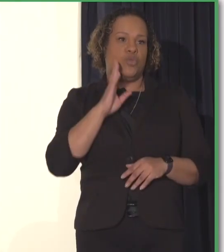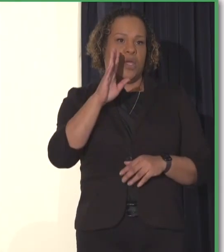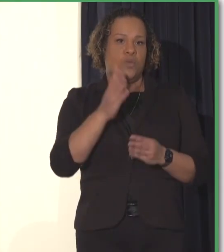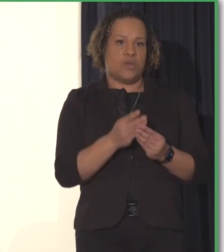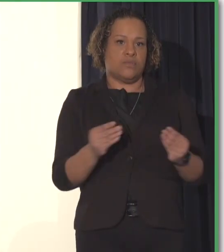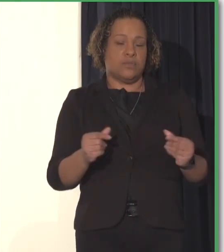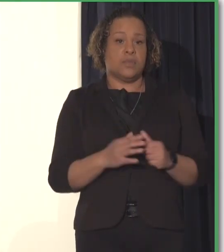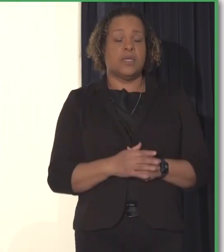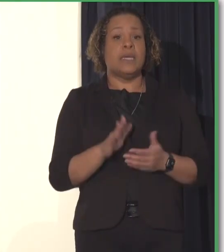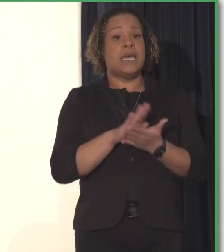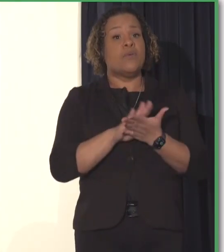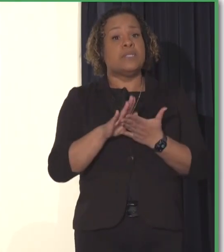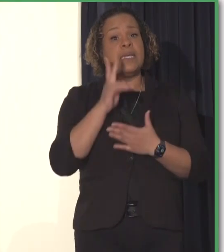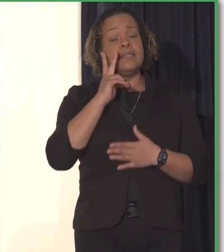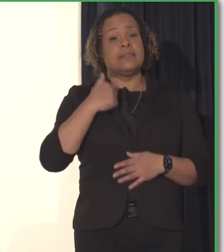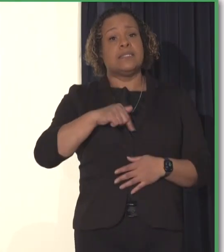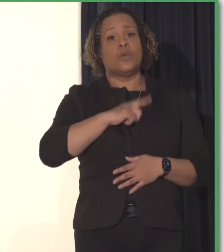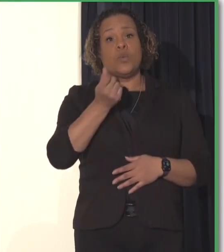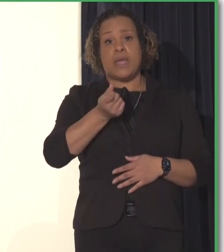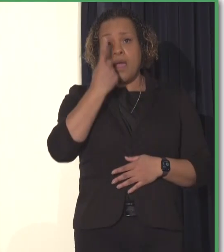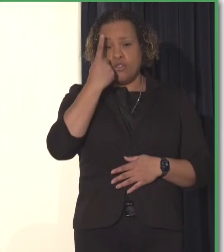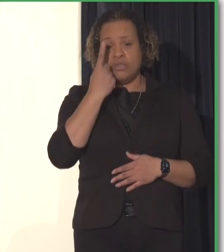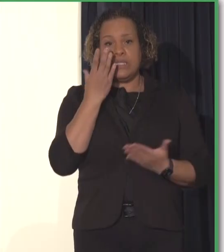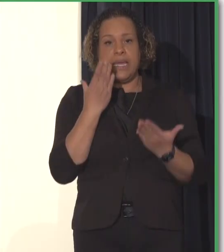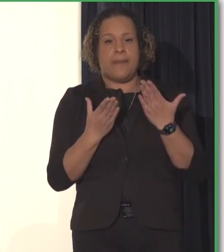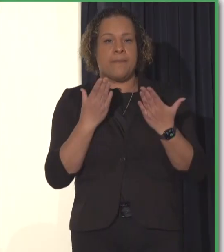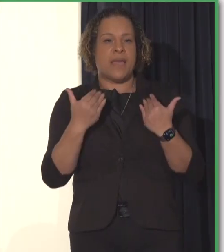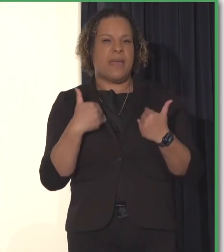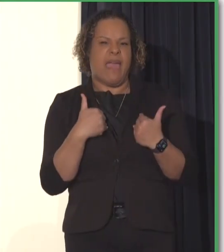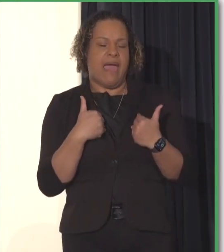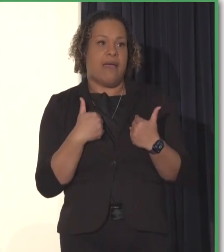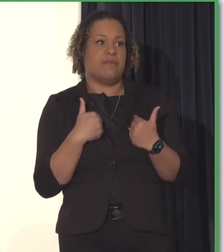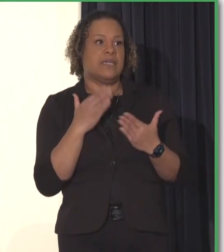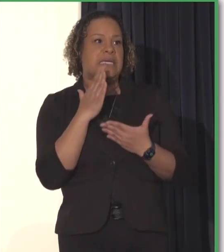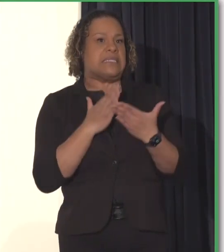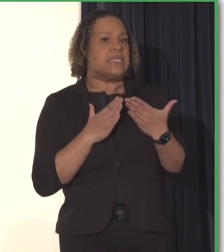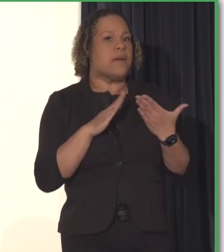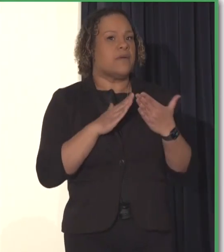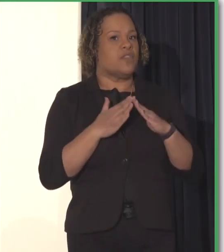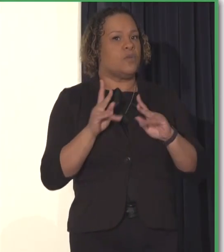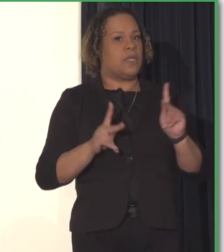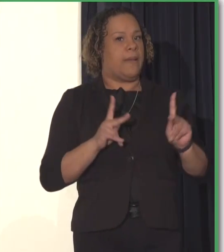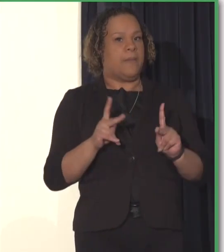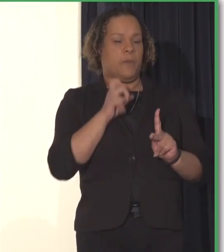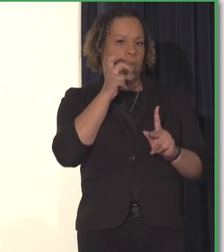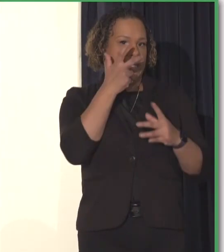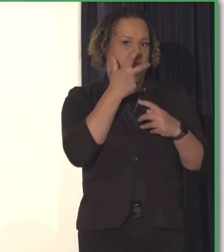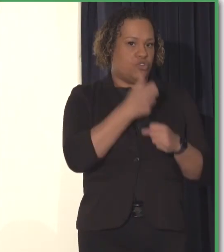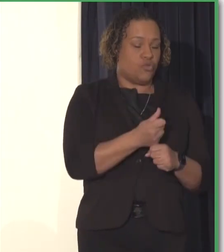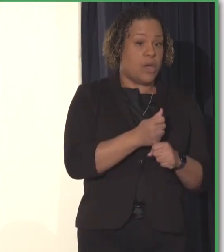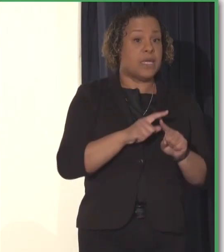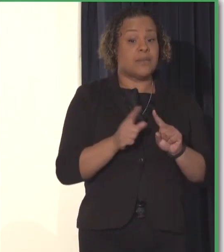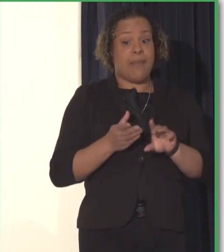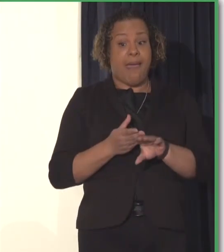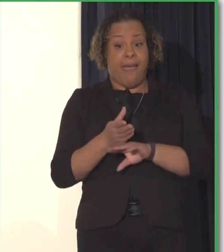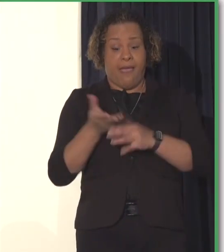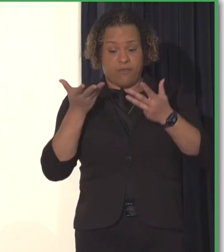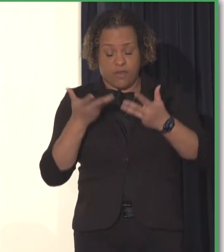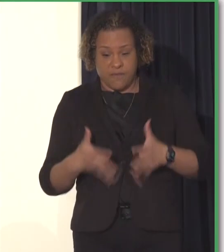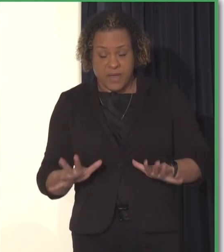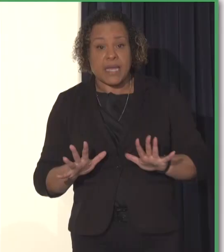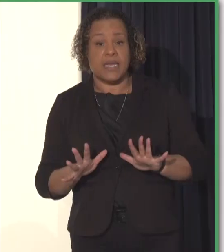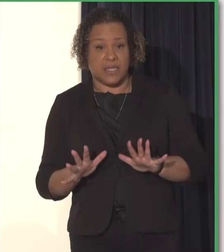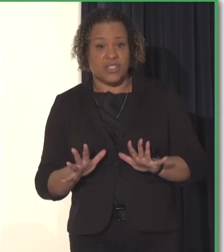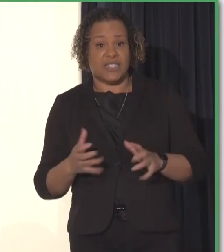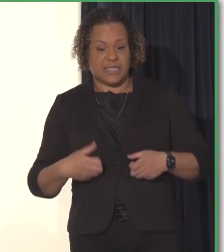we understand that there may have been some mistrust among some of the community members down there. But after they had the opportunity to see that